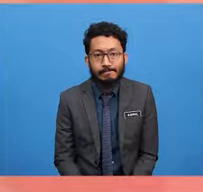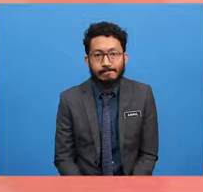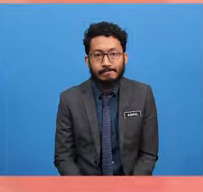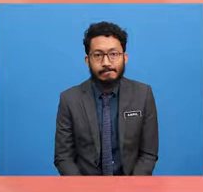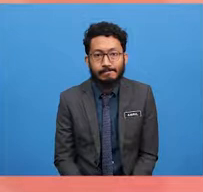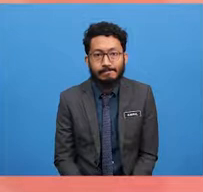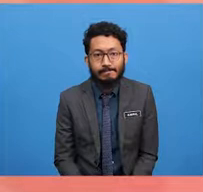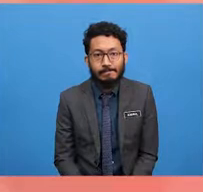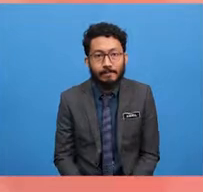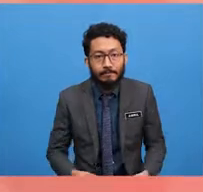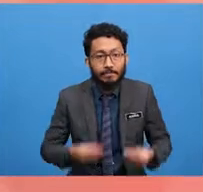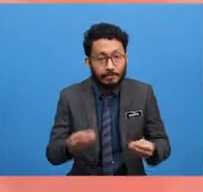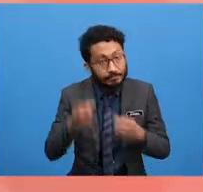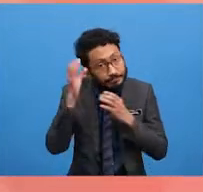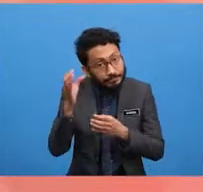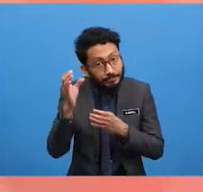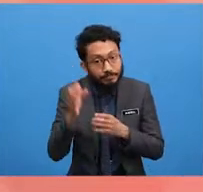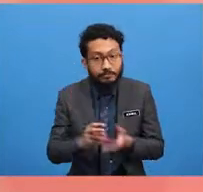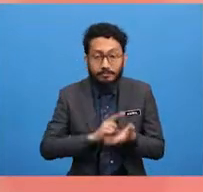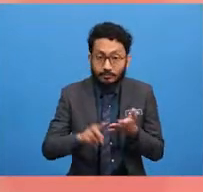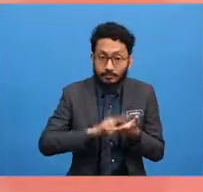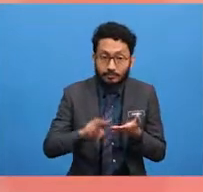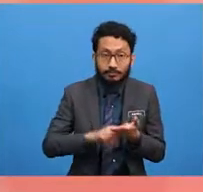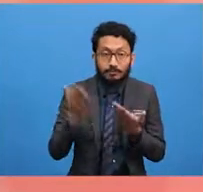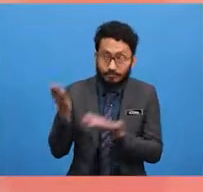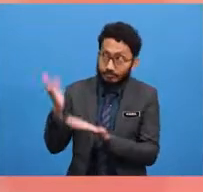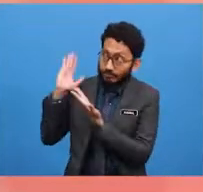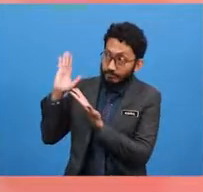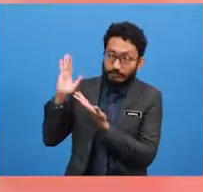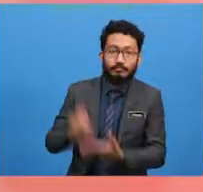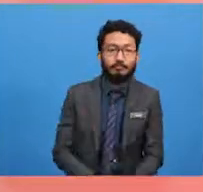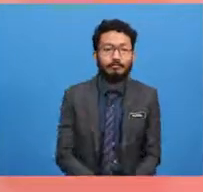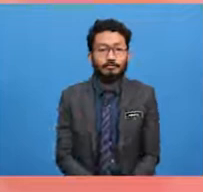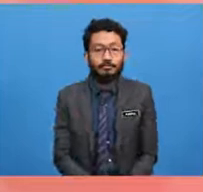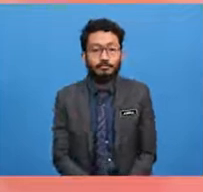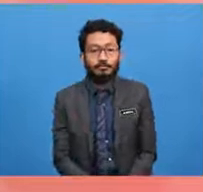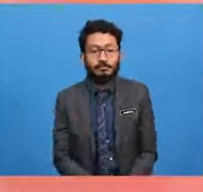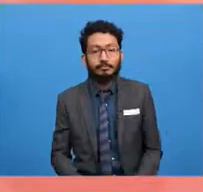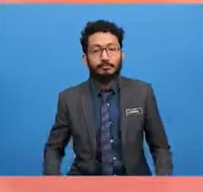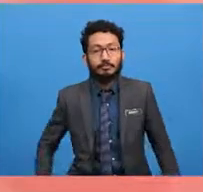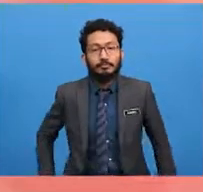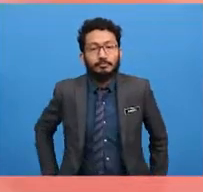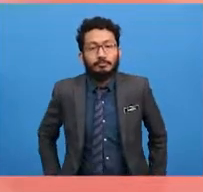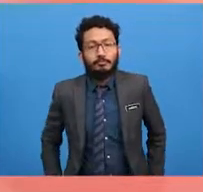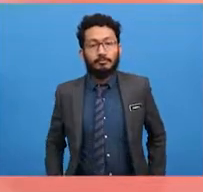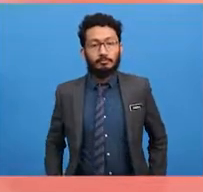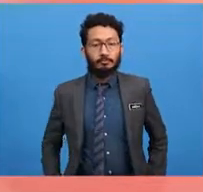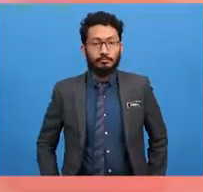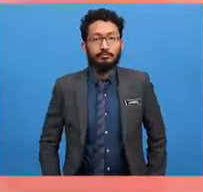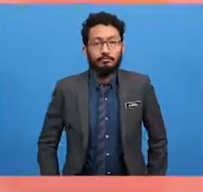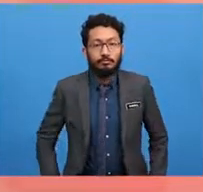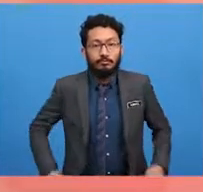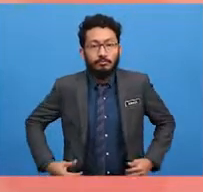Give suggestions. Let's go. Why don't you or we? What do you